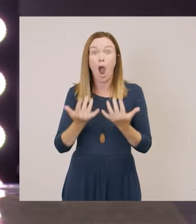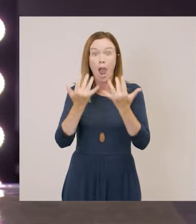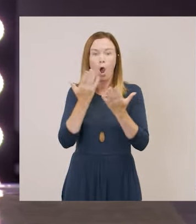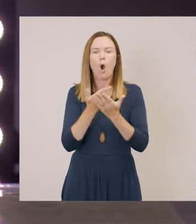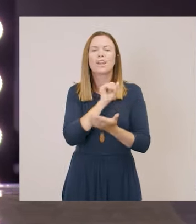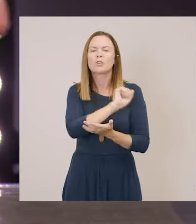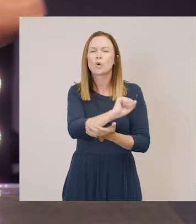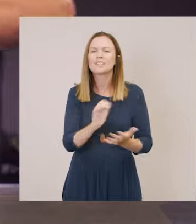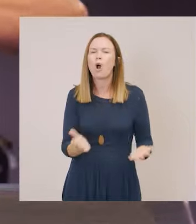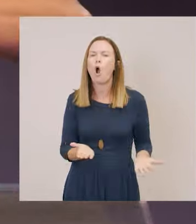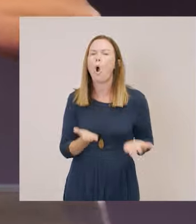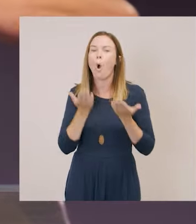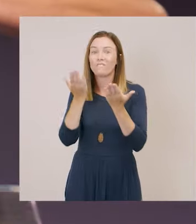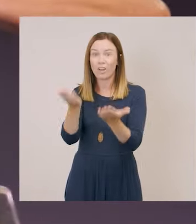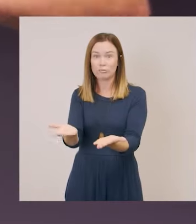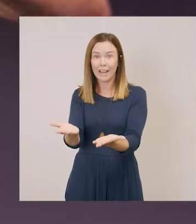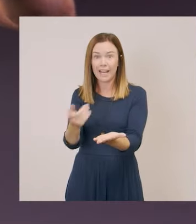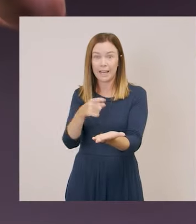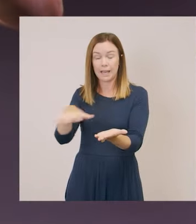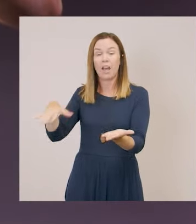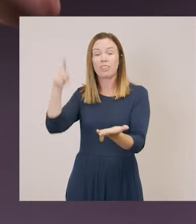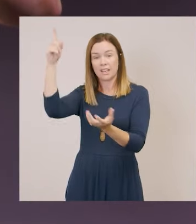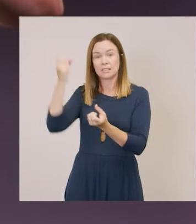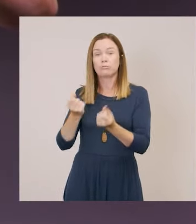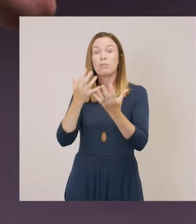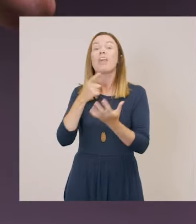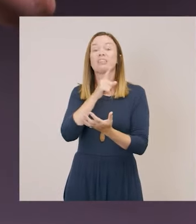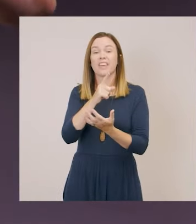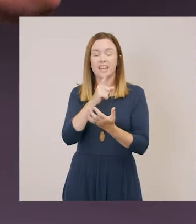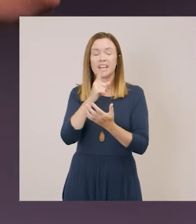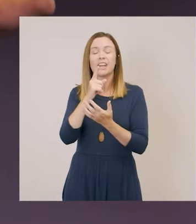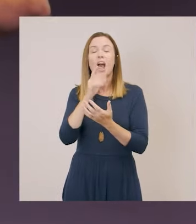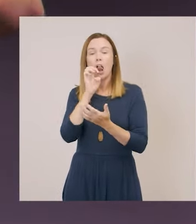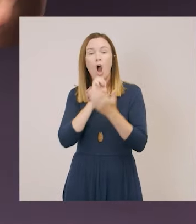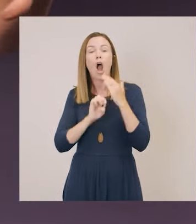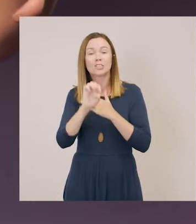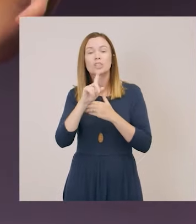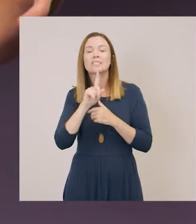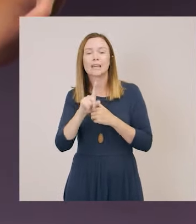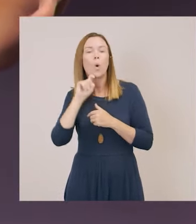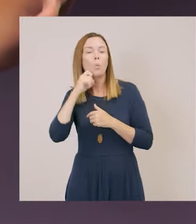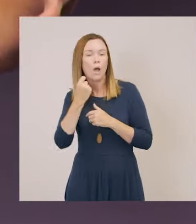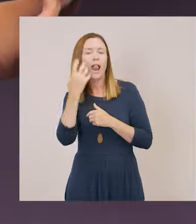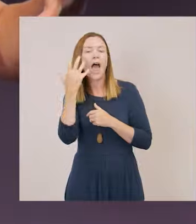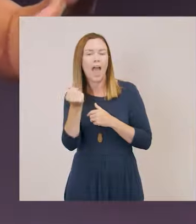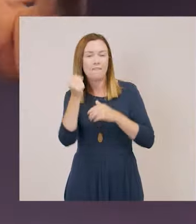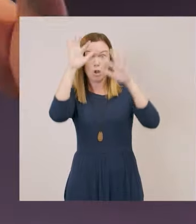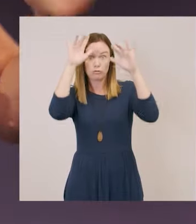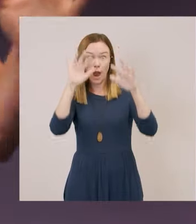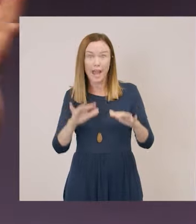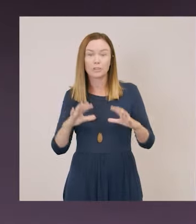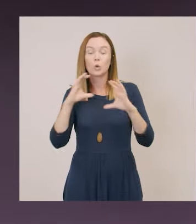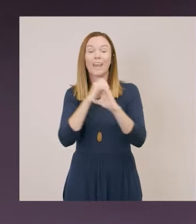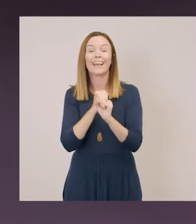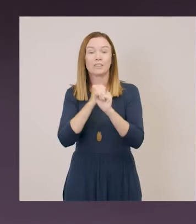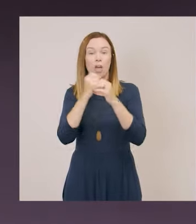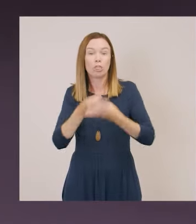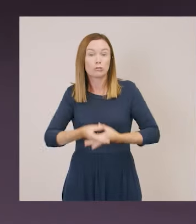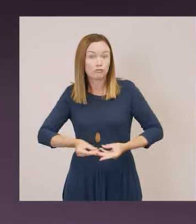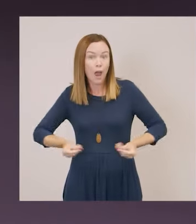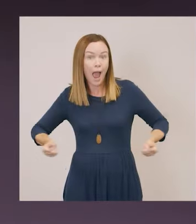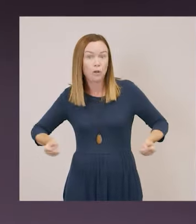offering. Elijah had then prophesied that there would be rain to end the 3 years of drought. Then he had